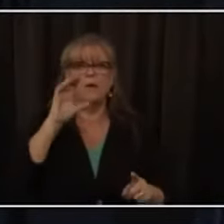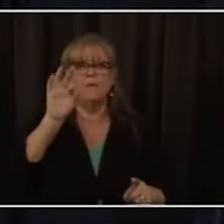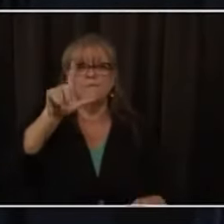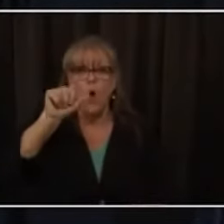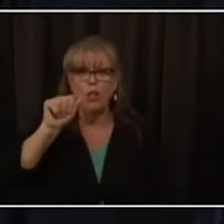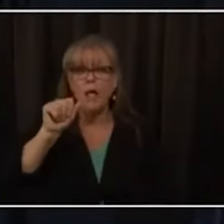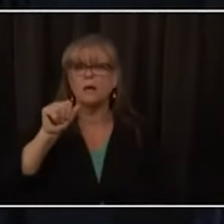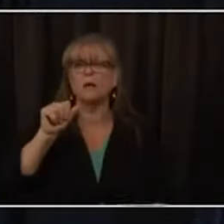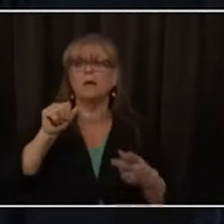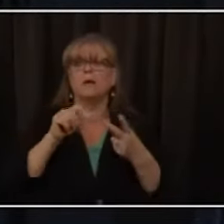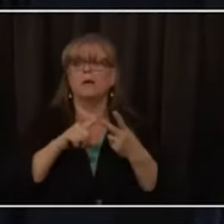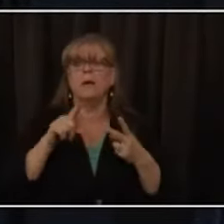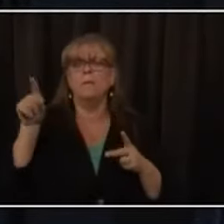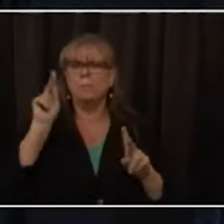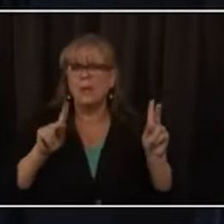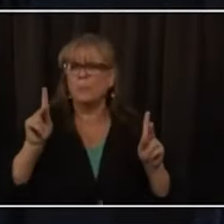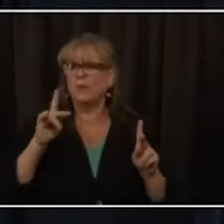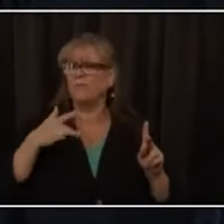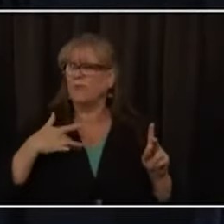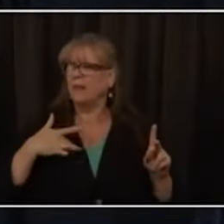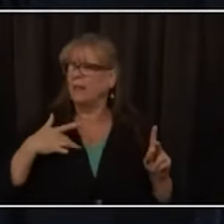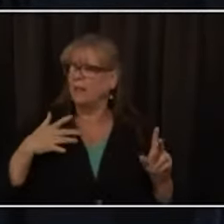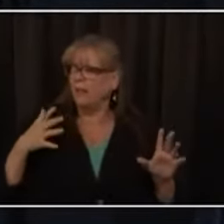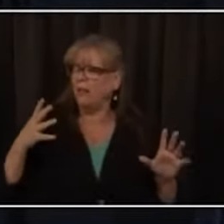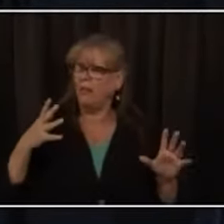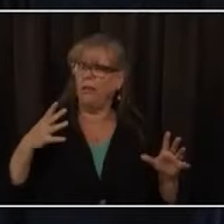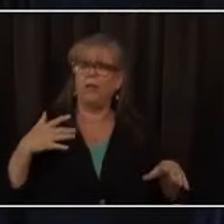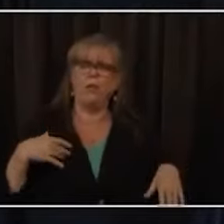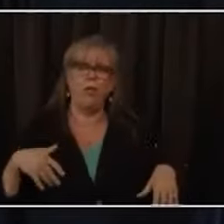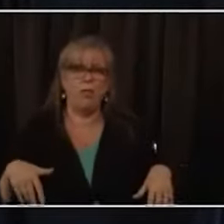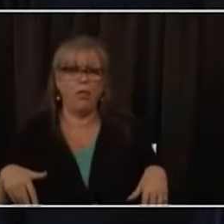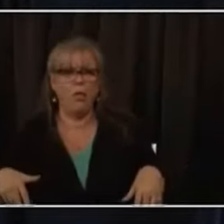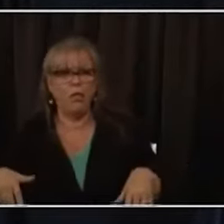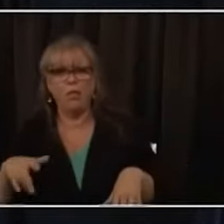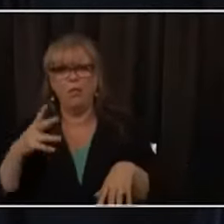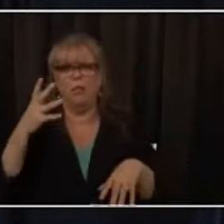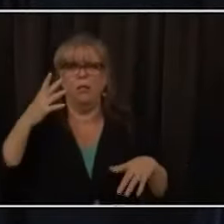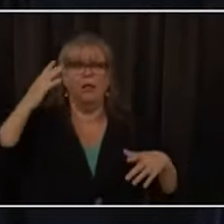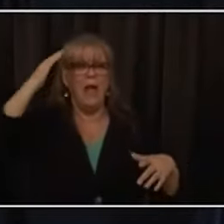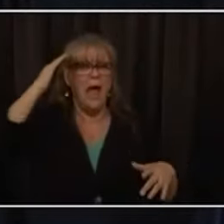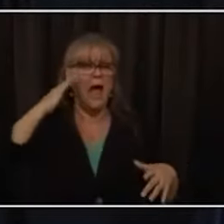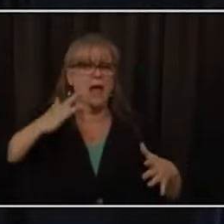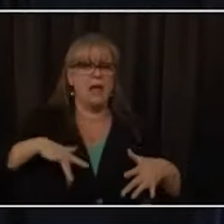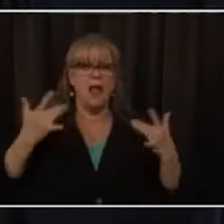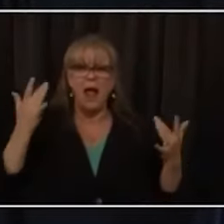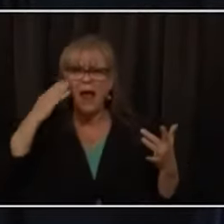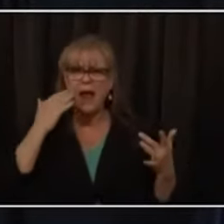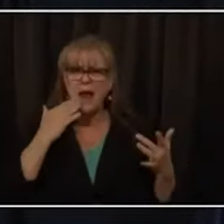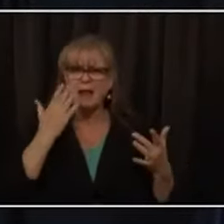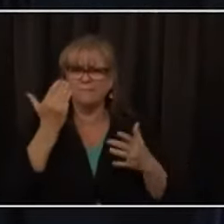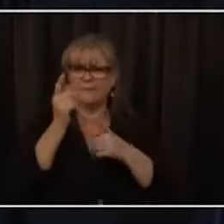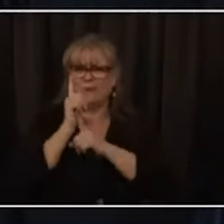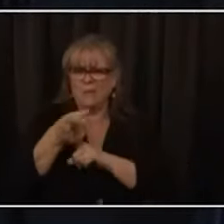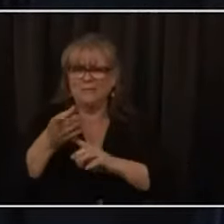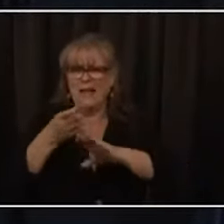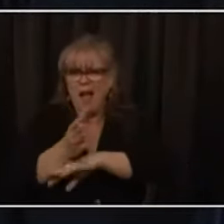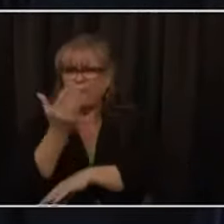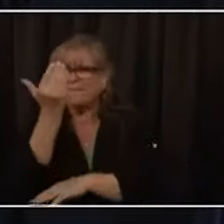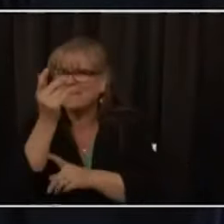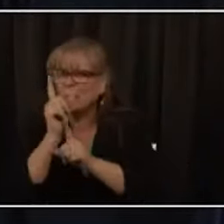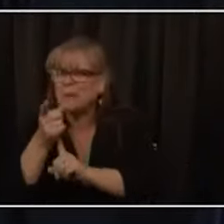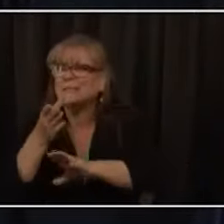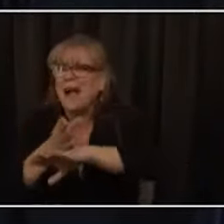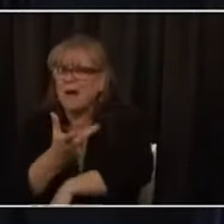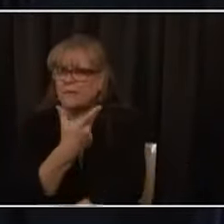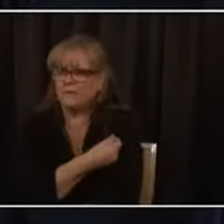faint, lightheaded, nauseated within 5 to 15 minutes after being vaccinated. And